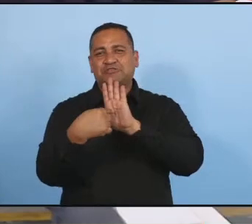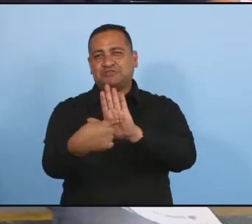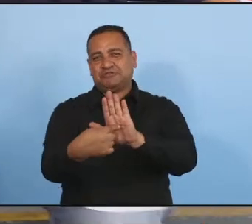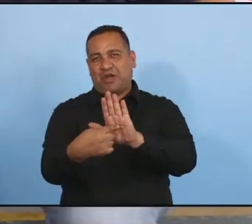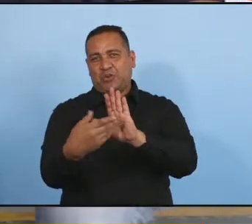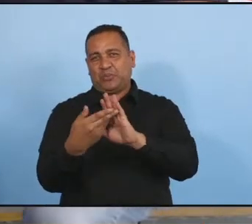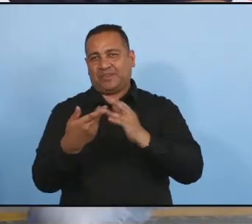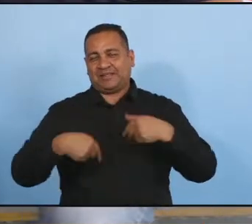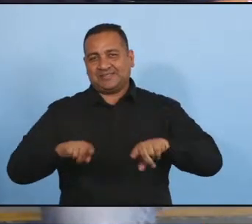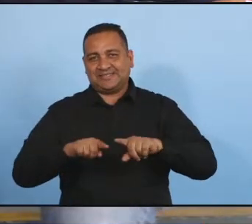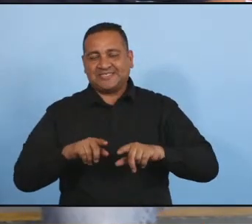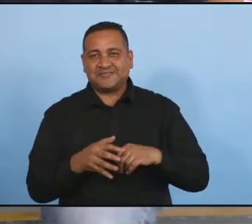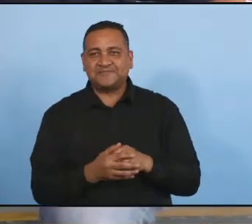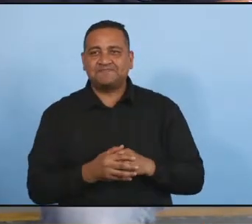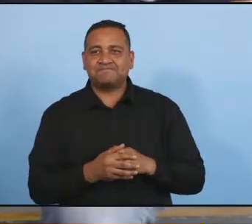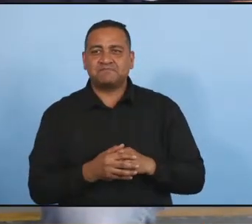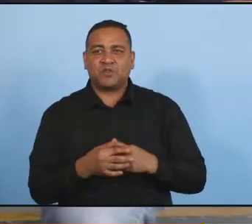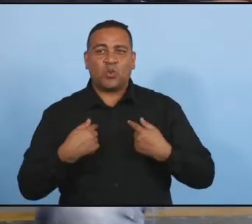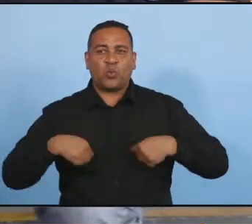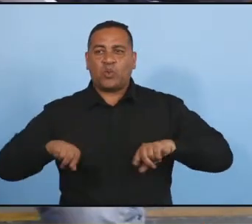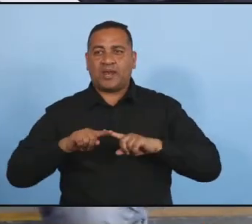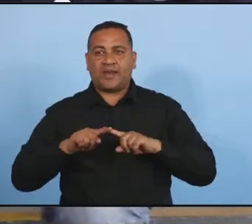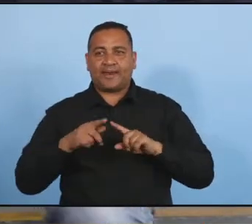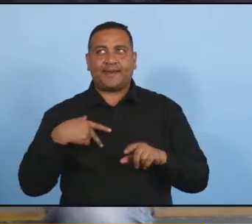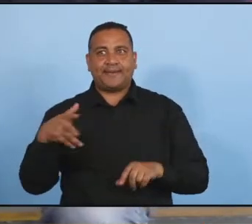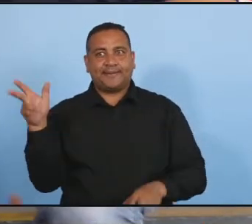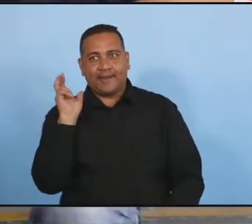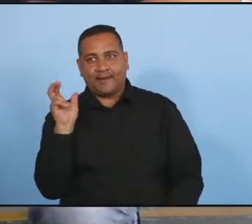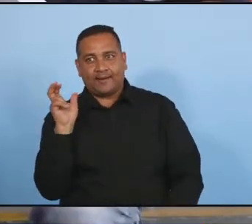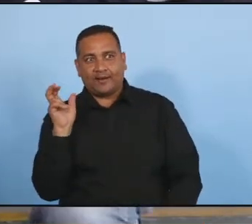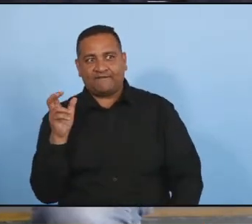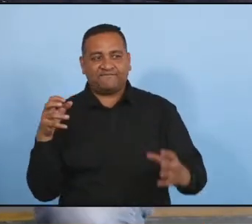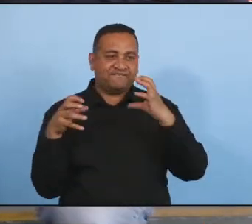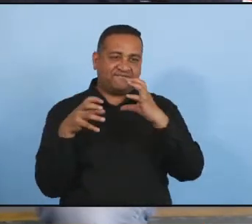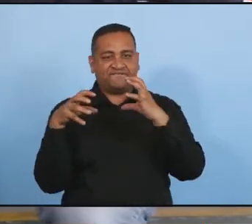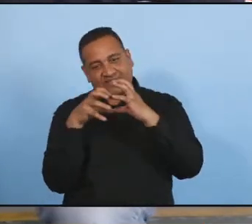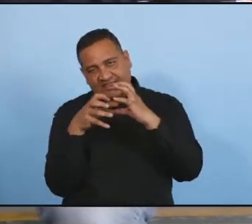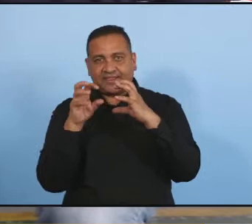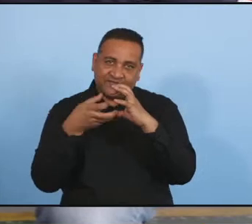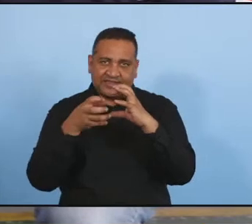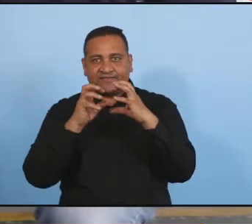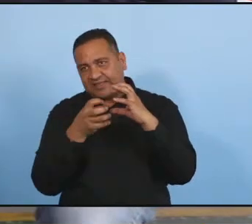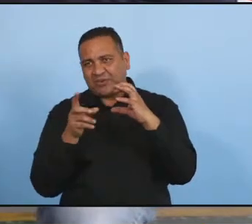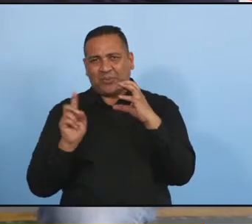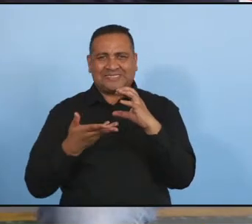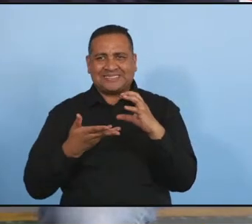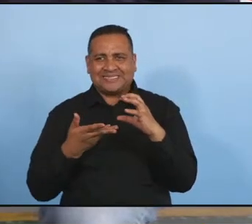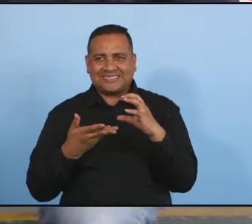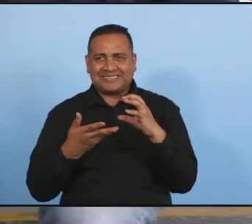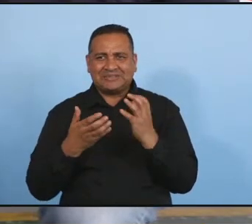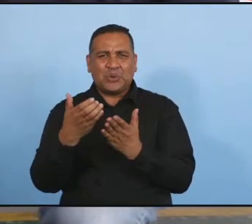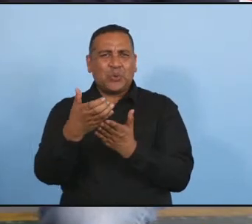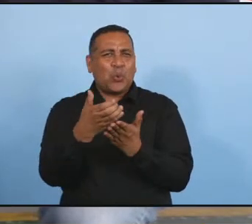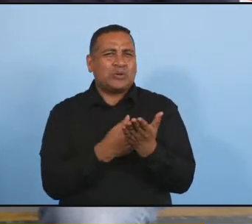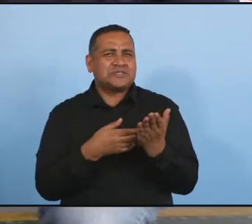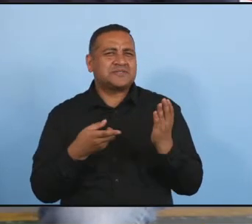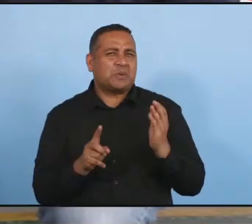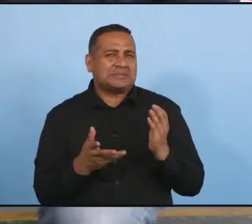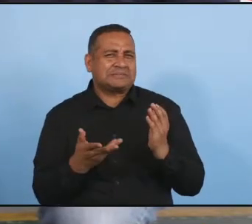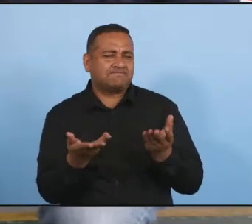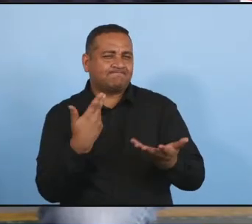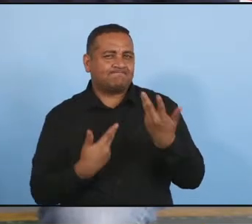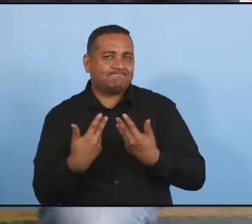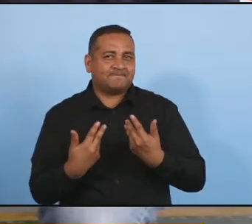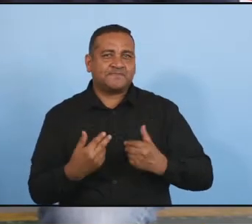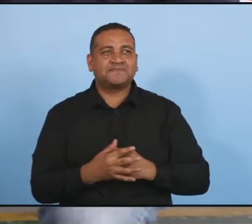fitting and turning, this is something we hear a lot. Oh, yeah. Tell us about the course. What is this all about? Fitting and turning is having a broad perspective of